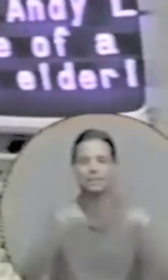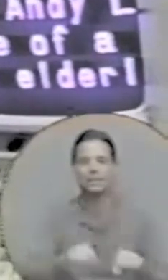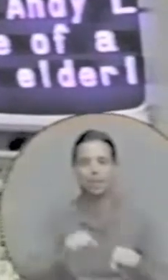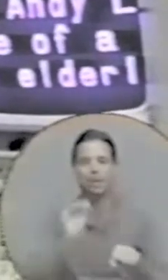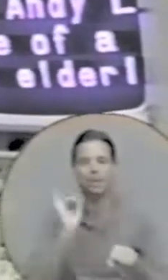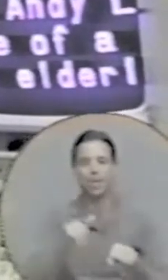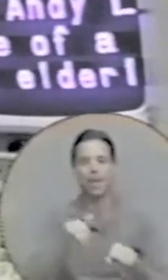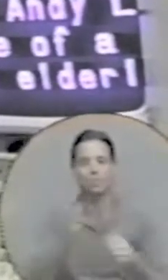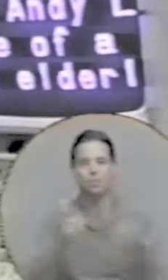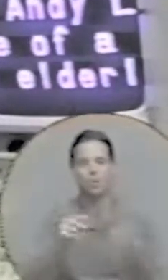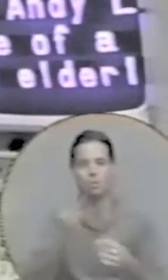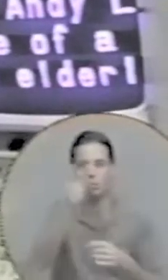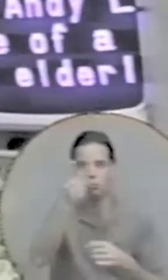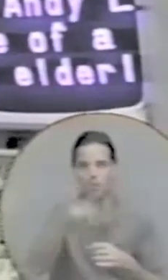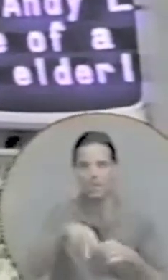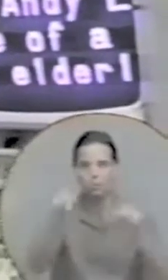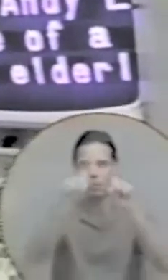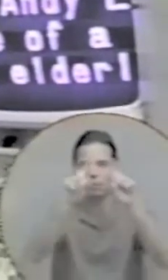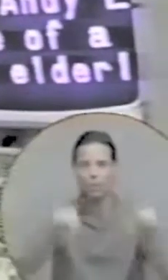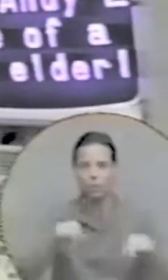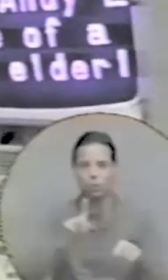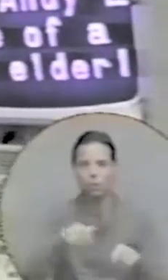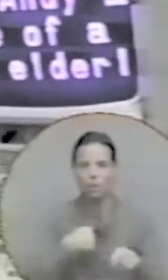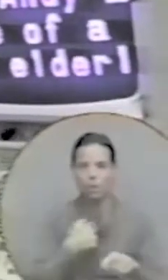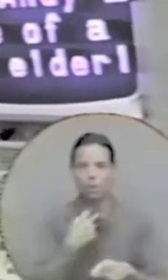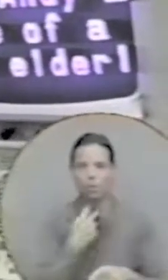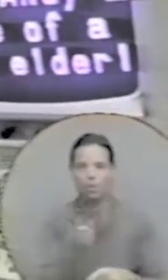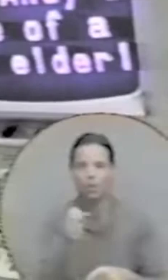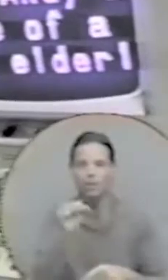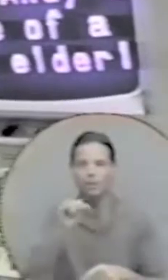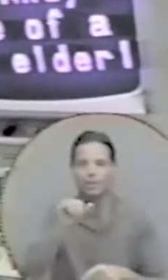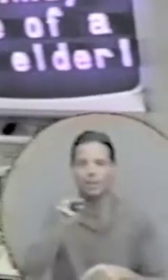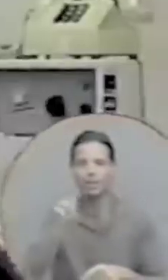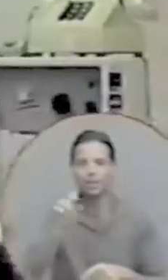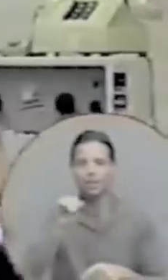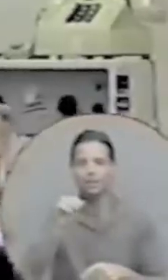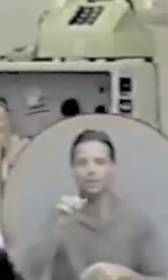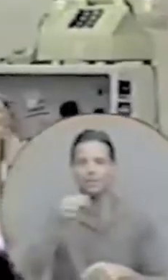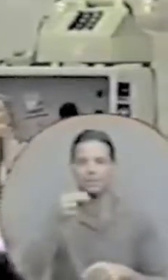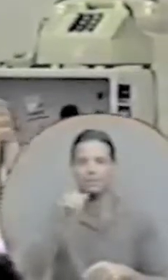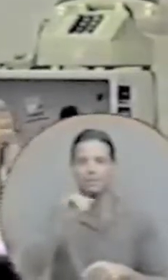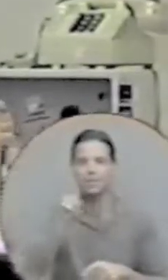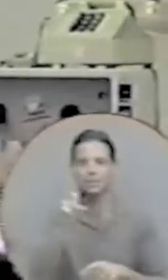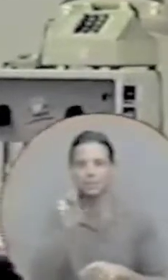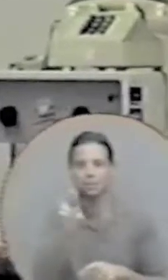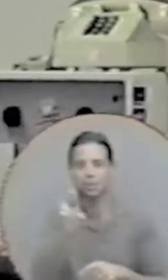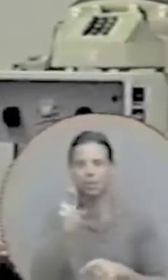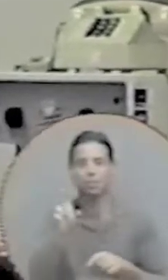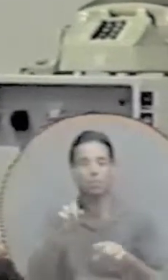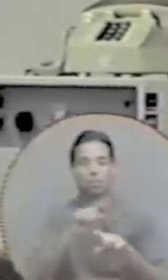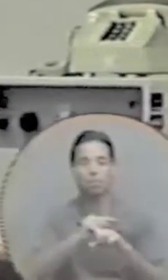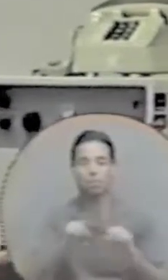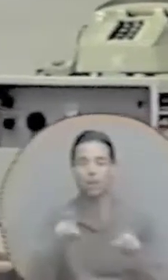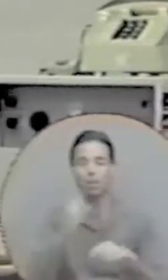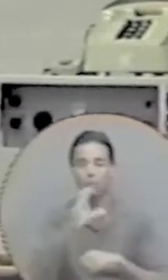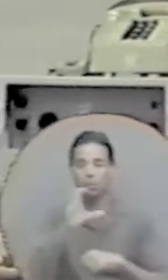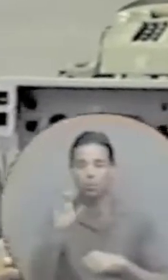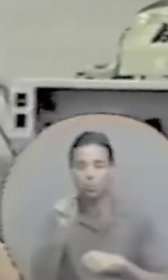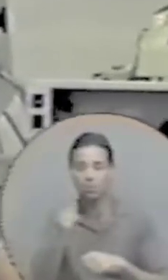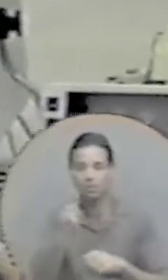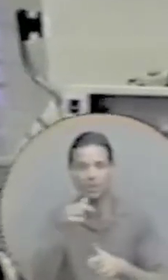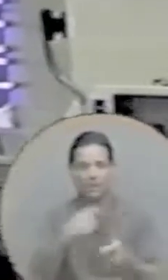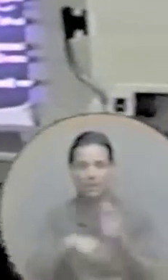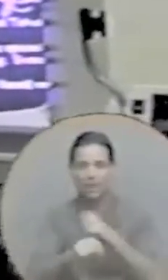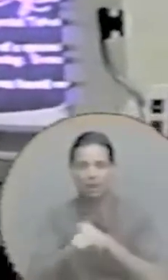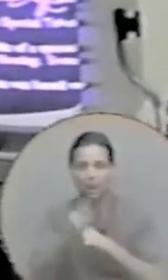would read what's on the screen to me through a voice synthesizer. But in closed circuit TV, rather than reading it on the screen